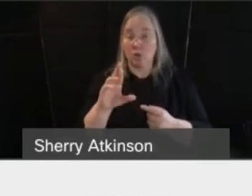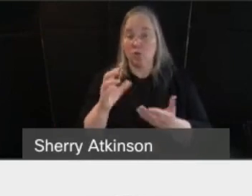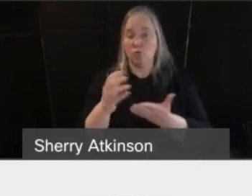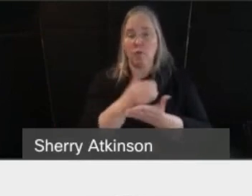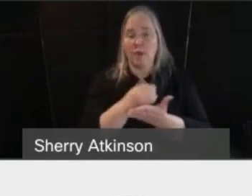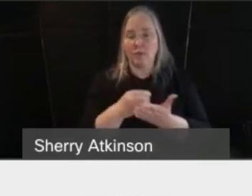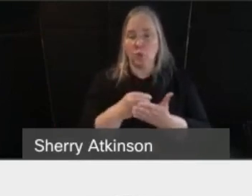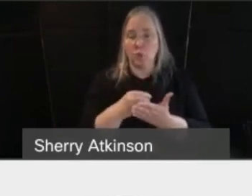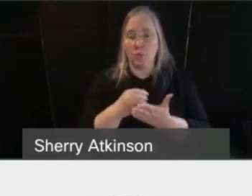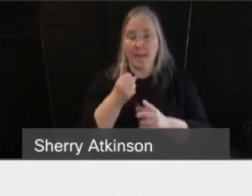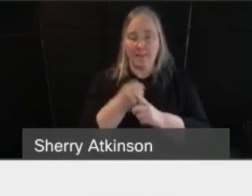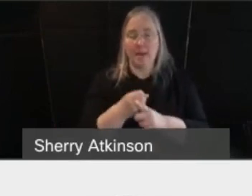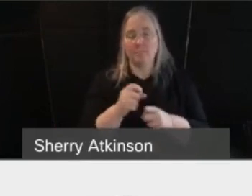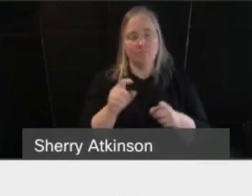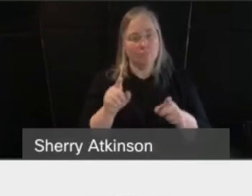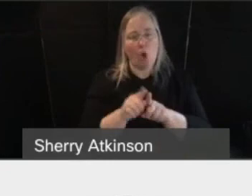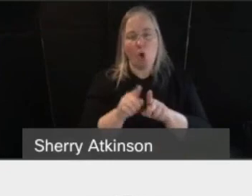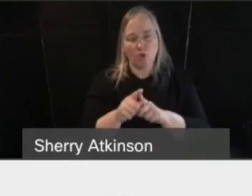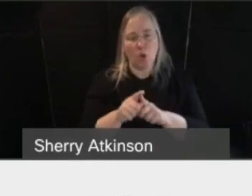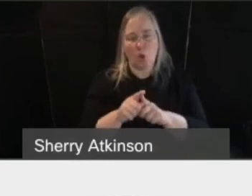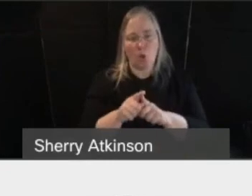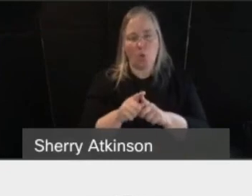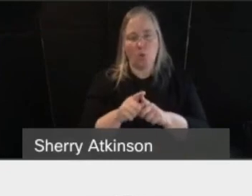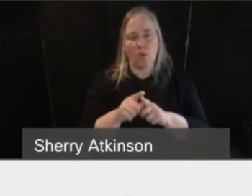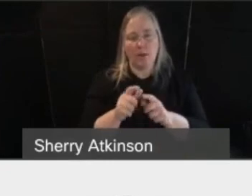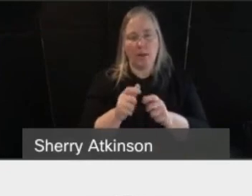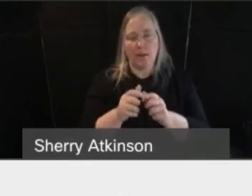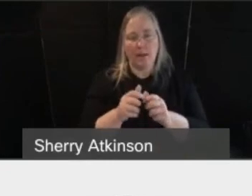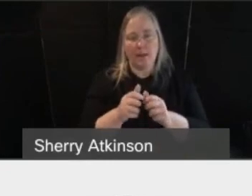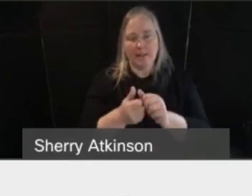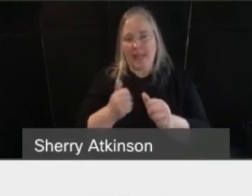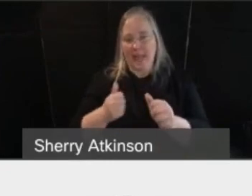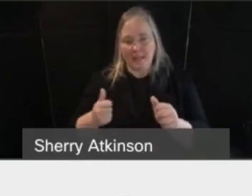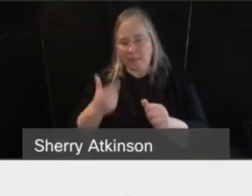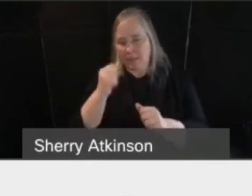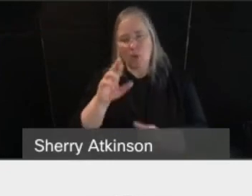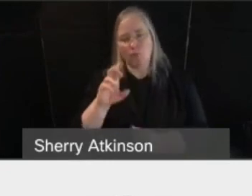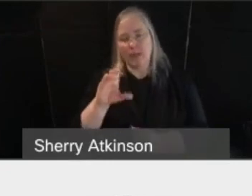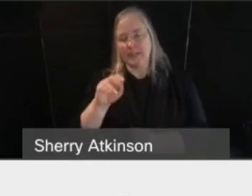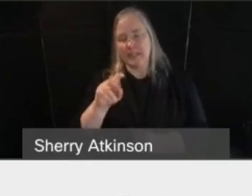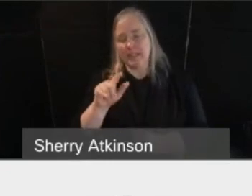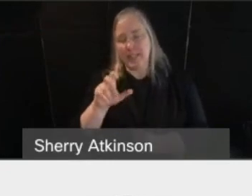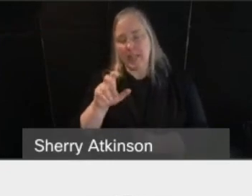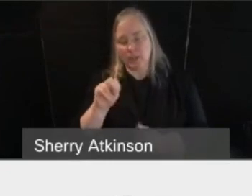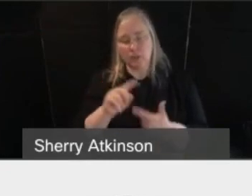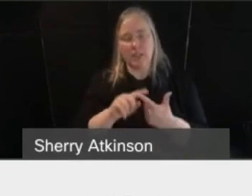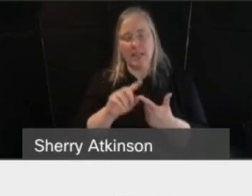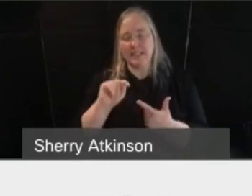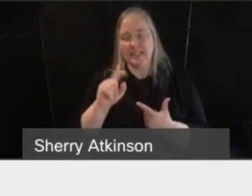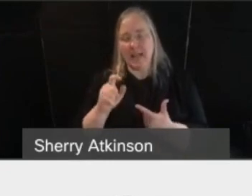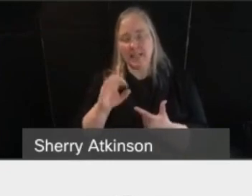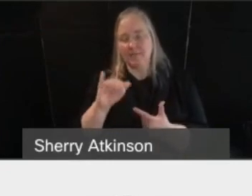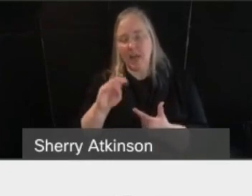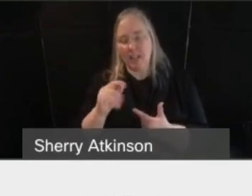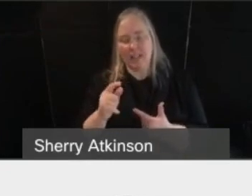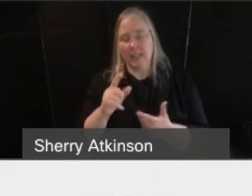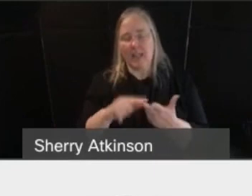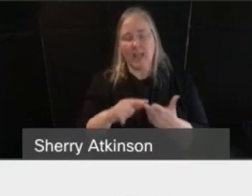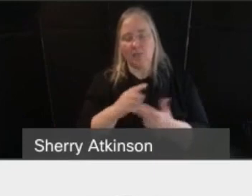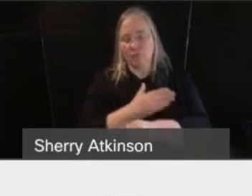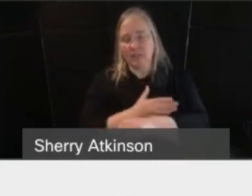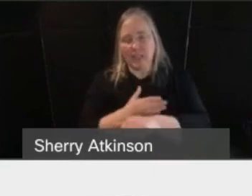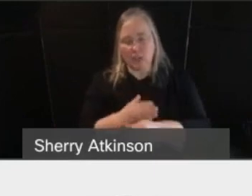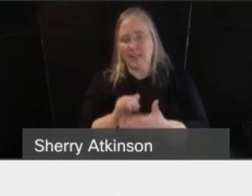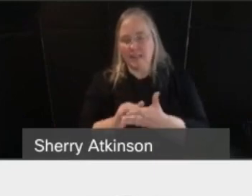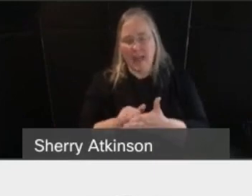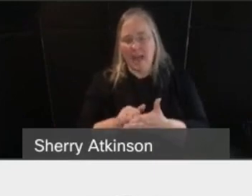lagging because reconciliation, tax filing, and assessment takes a while to get reflected on that. So do you guys want to